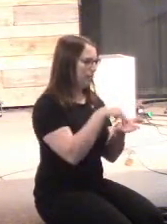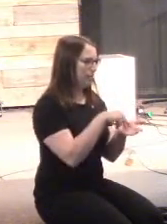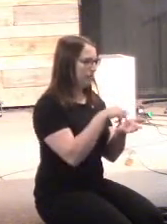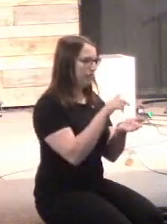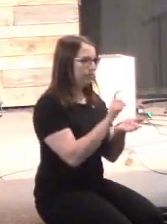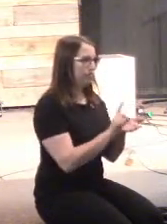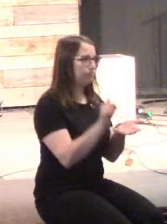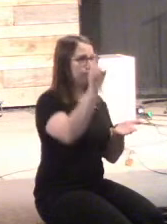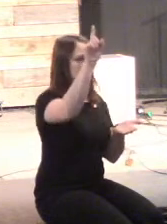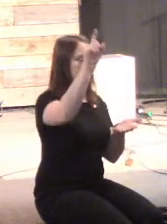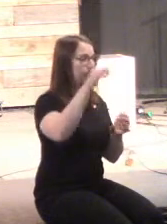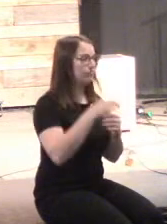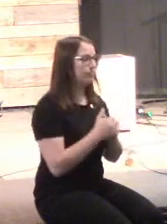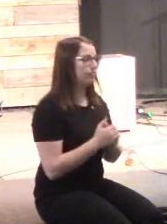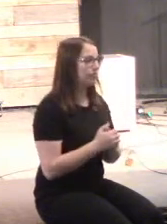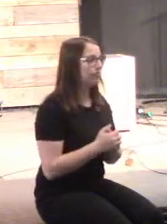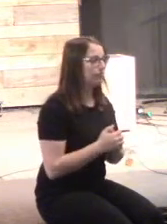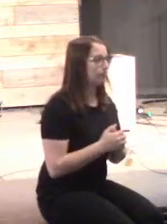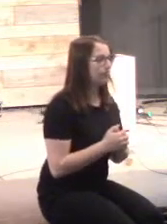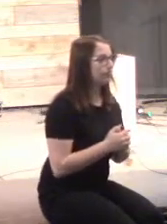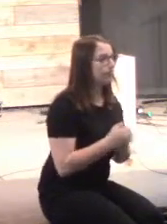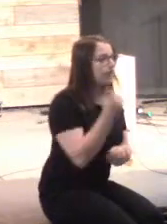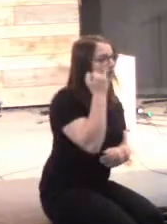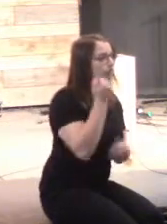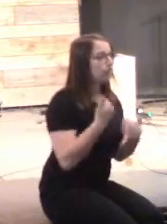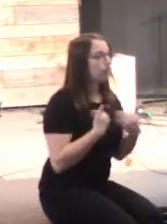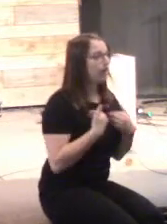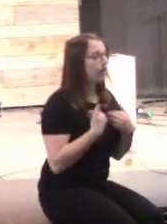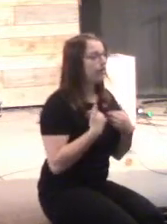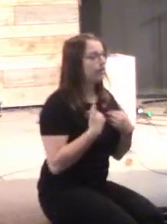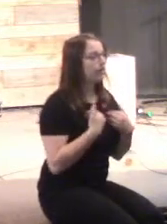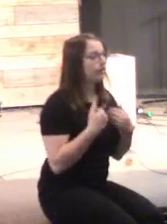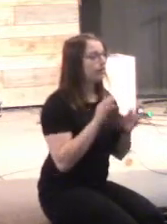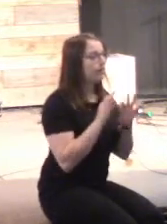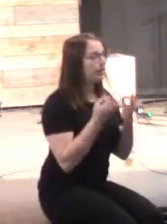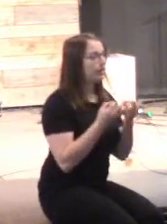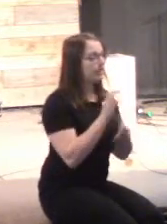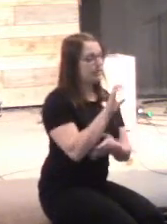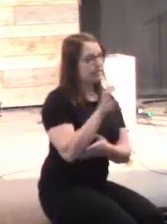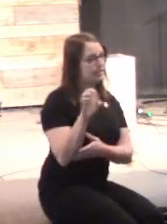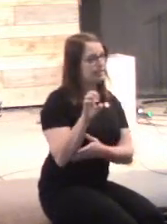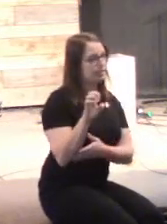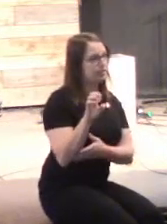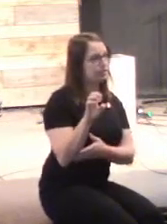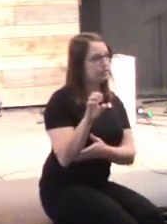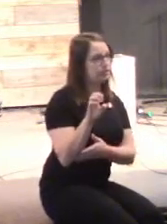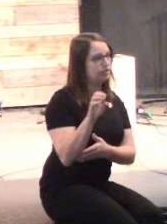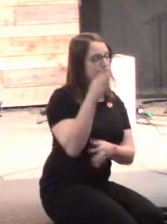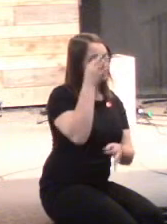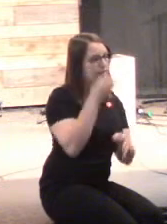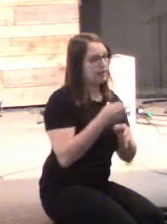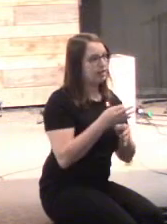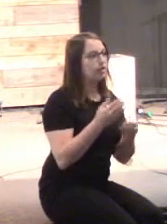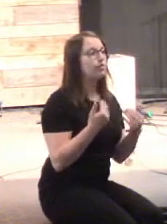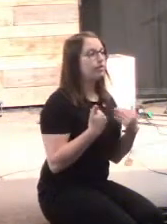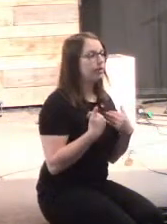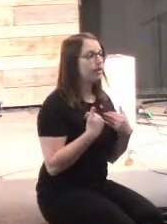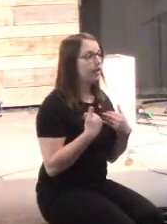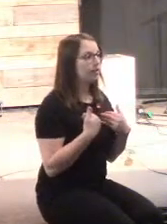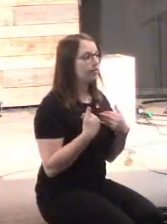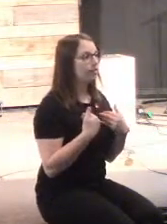actually, if you have extended family that's in the Eastern Orthodox faith, today is Easter. And there's like 300-400 million people in the